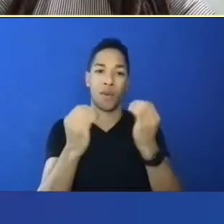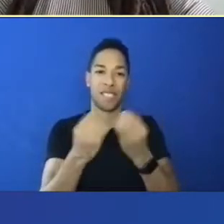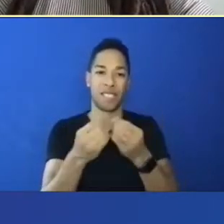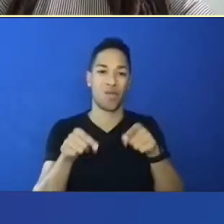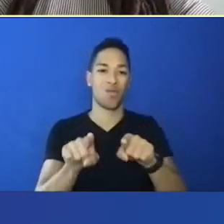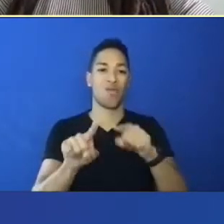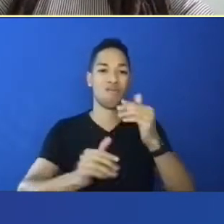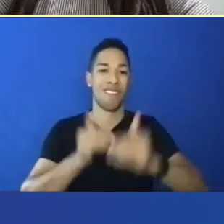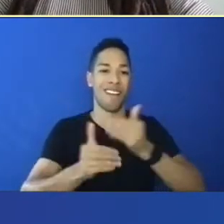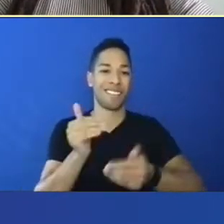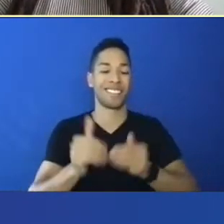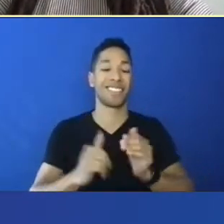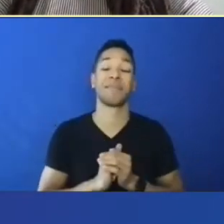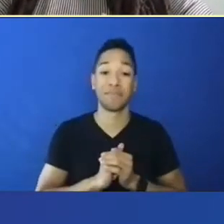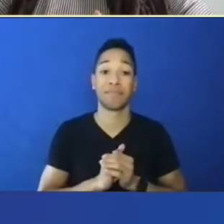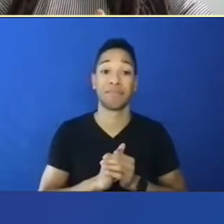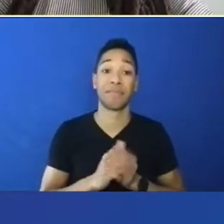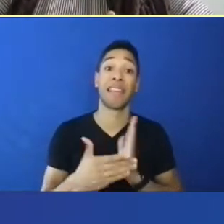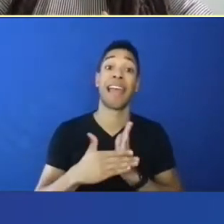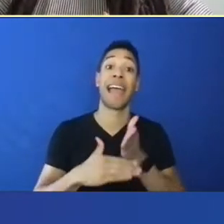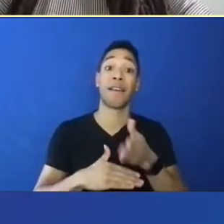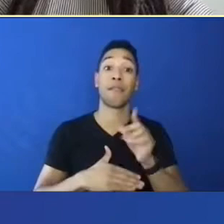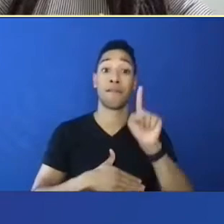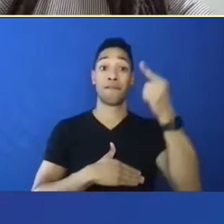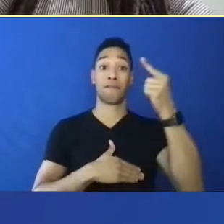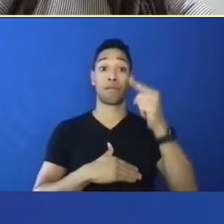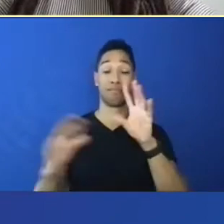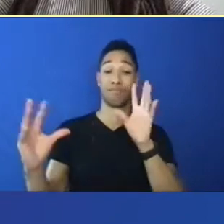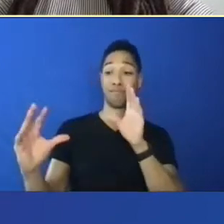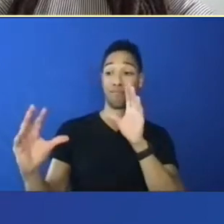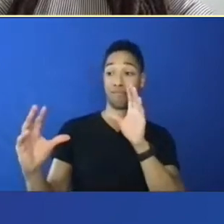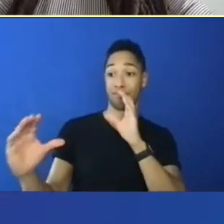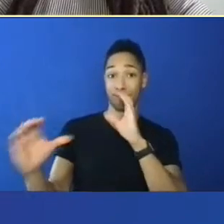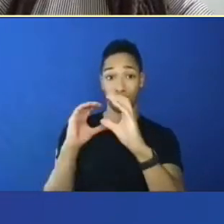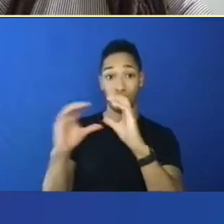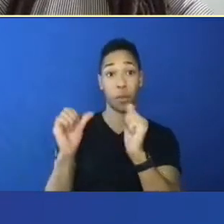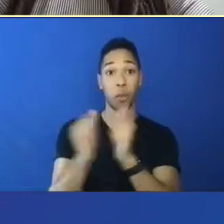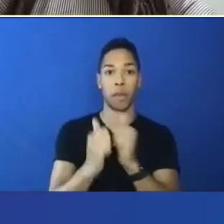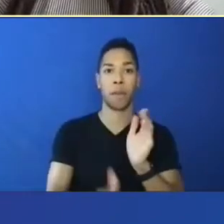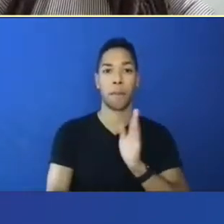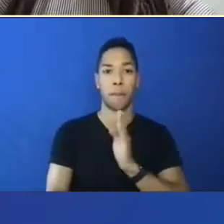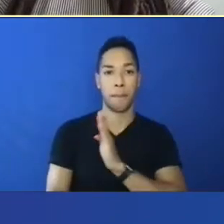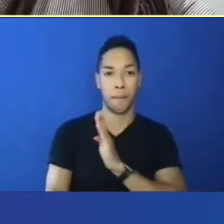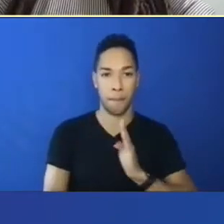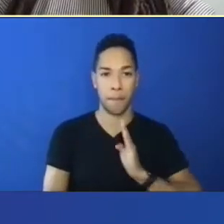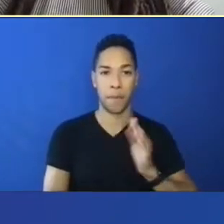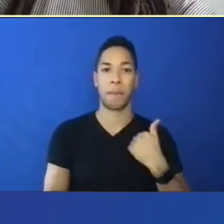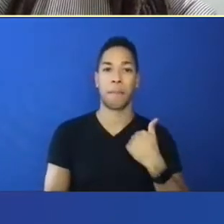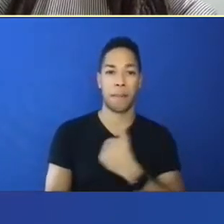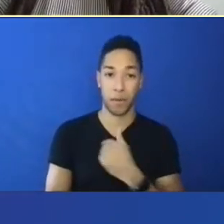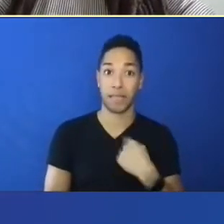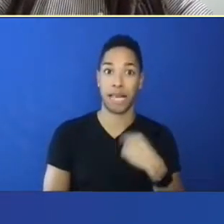remember actually after my first conversation with some members of the board, I thought,